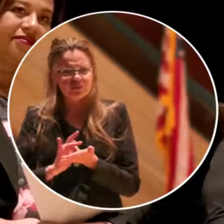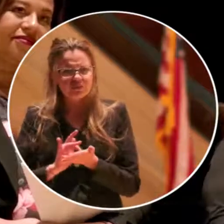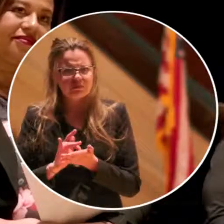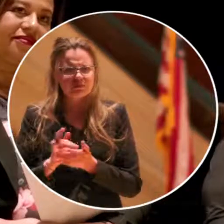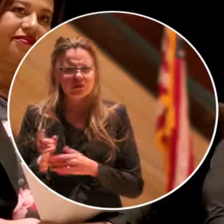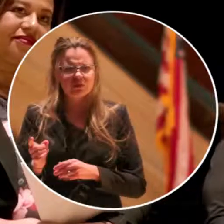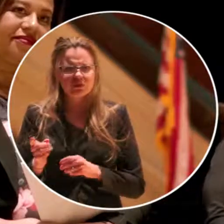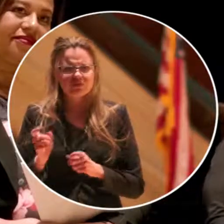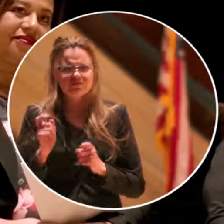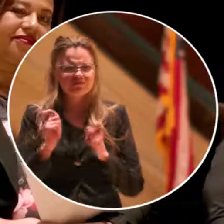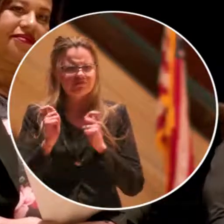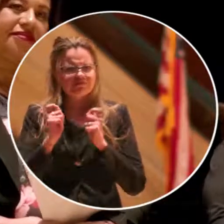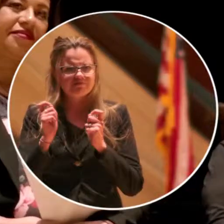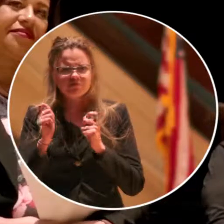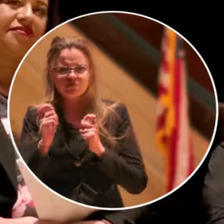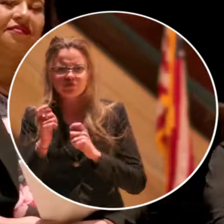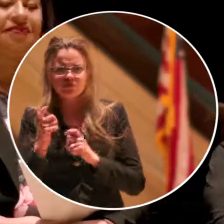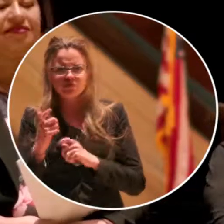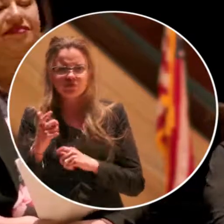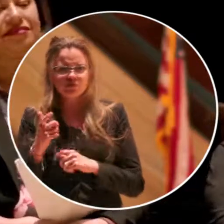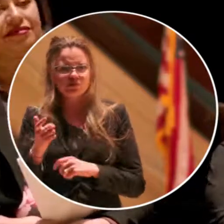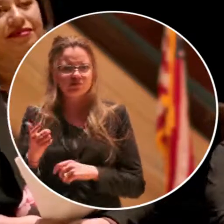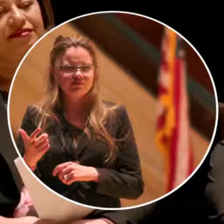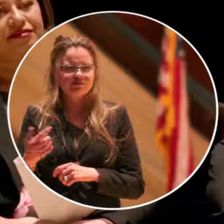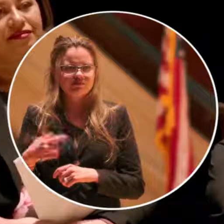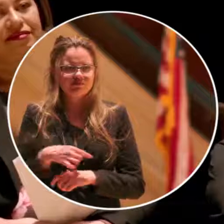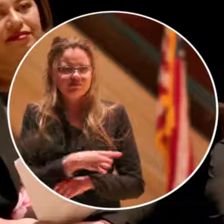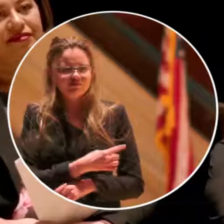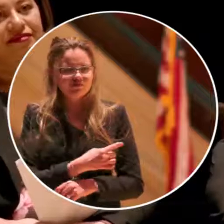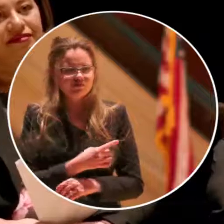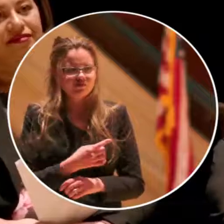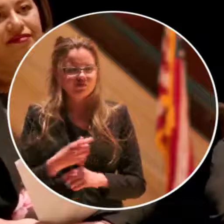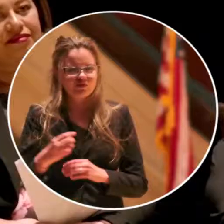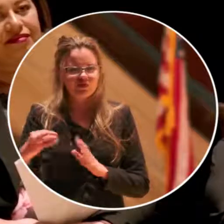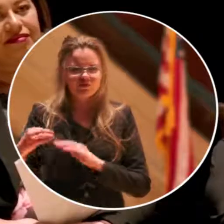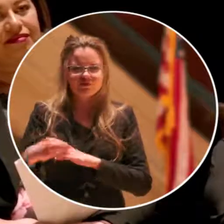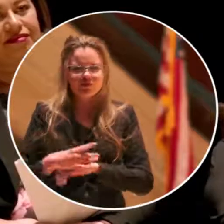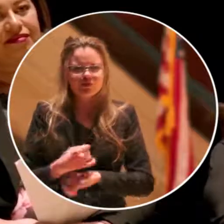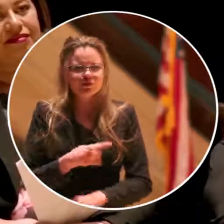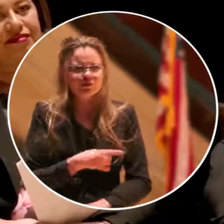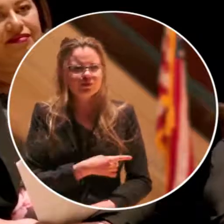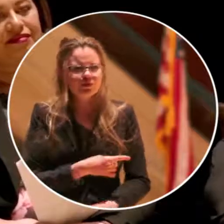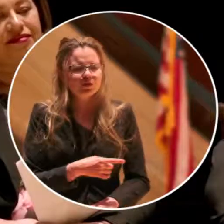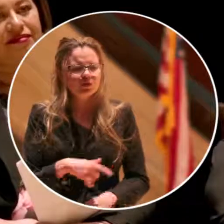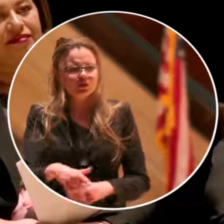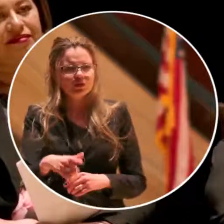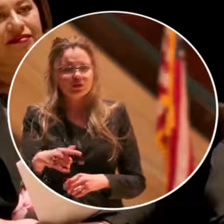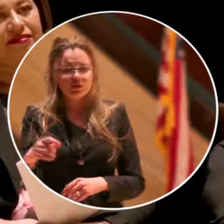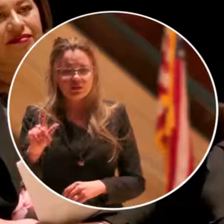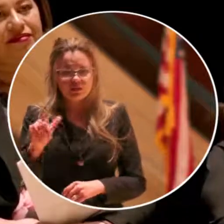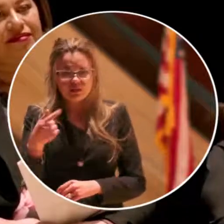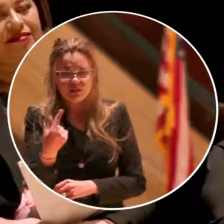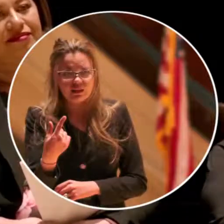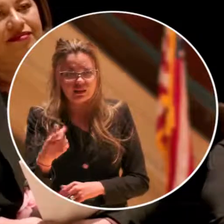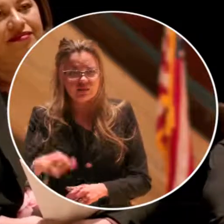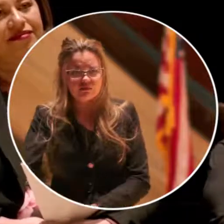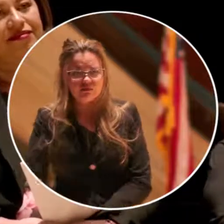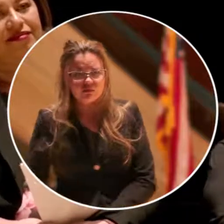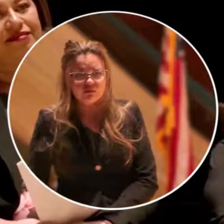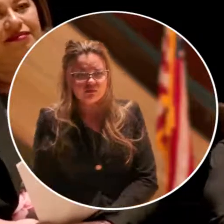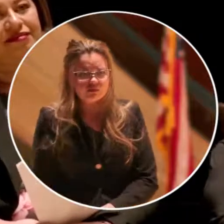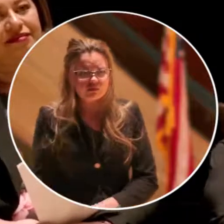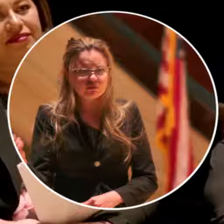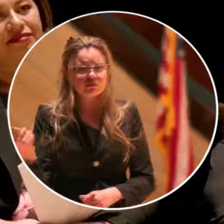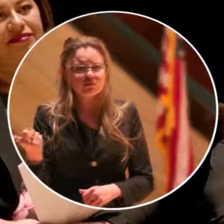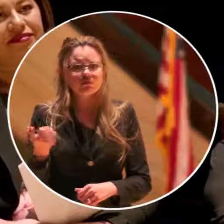her. Last year, when her doctor told her she had to either amputate her leg or go into hospice, my